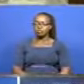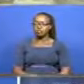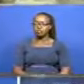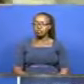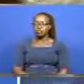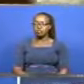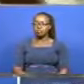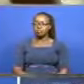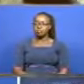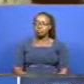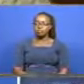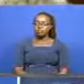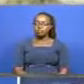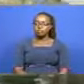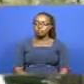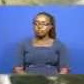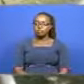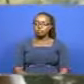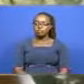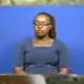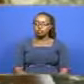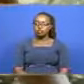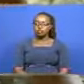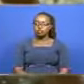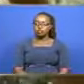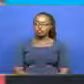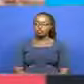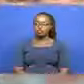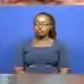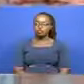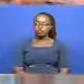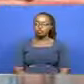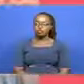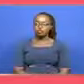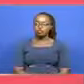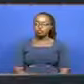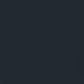Mchuma, Udim, Magical Scenes in the County of Narok.